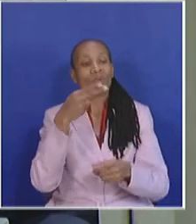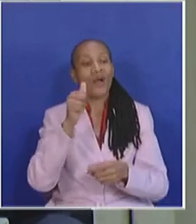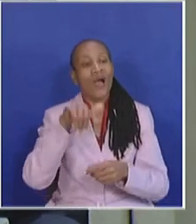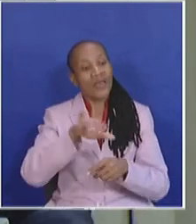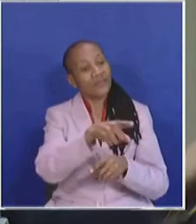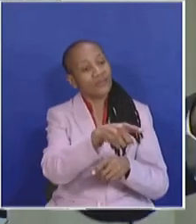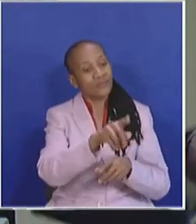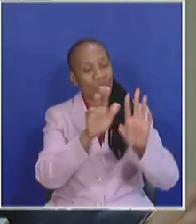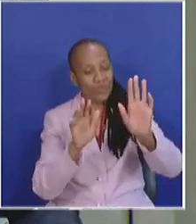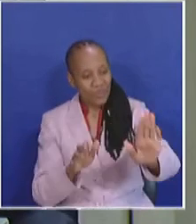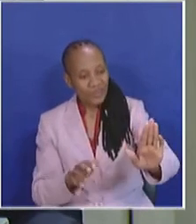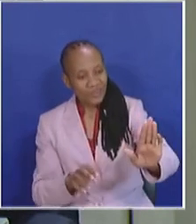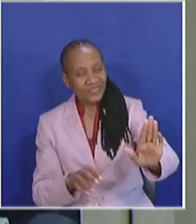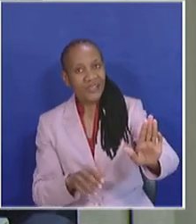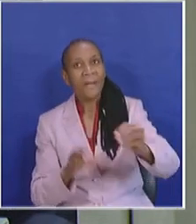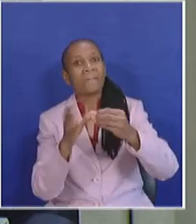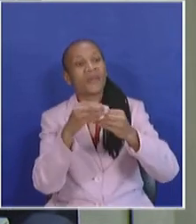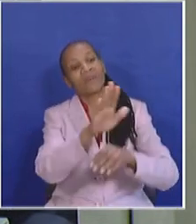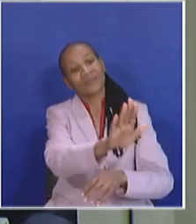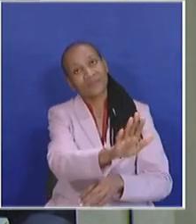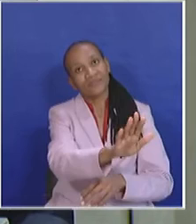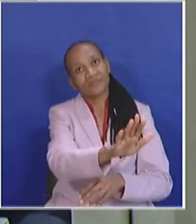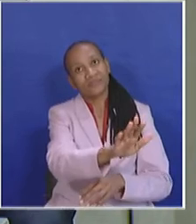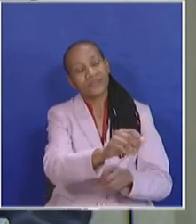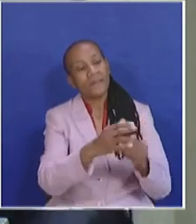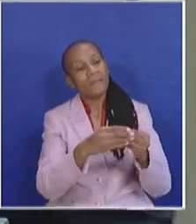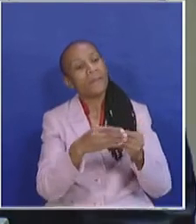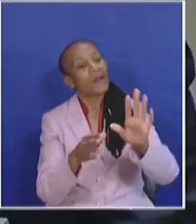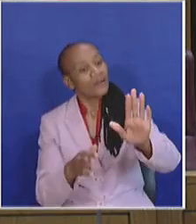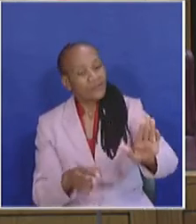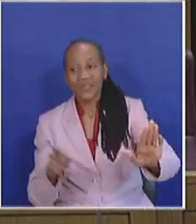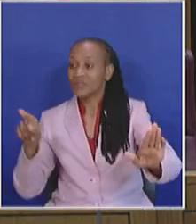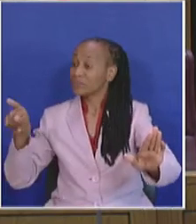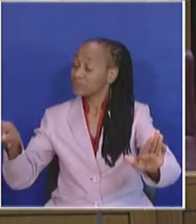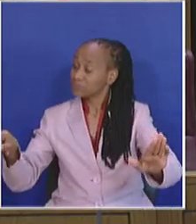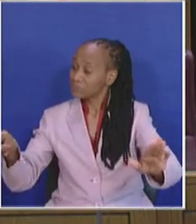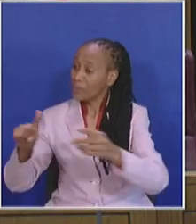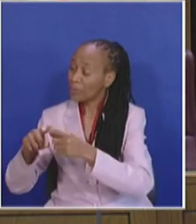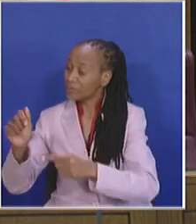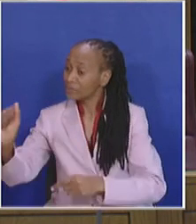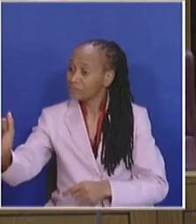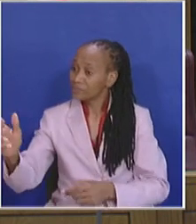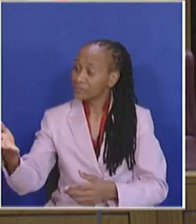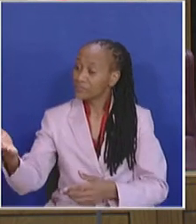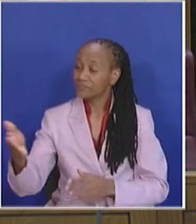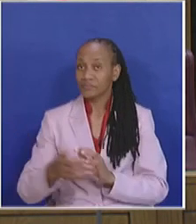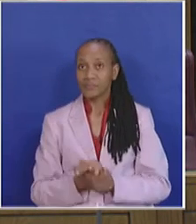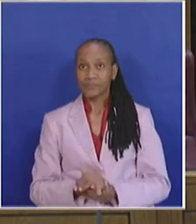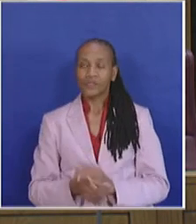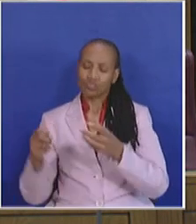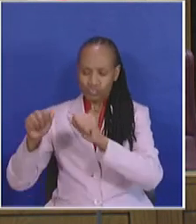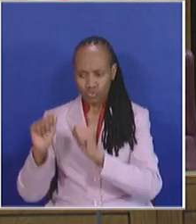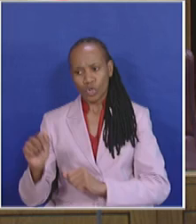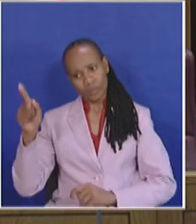disturb me because he feels the heat. Honorable Muhai, there is a point of order. Honorable Esak. Honorable